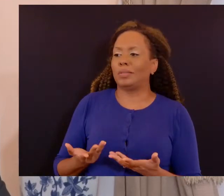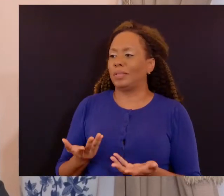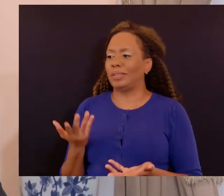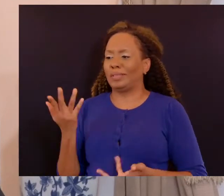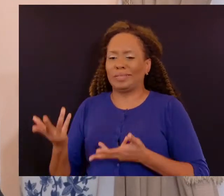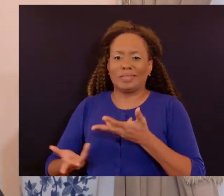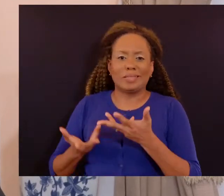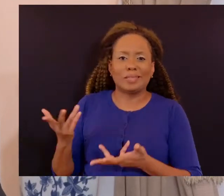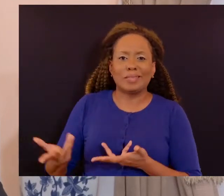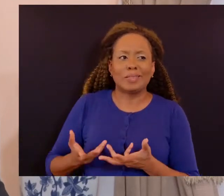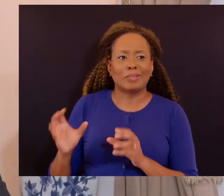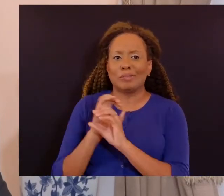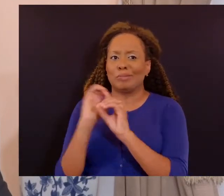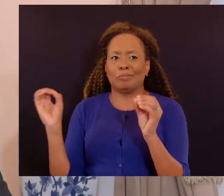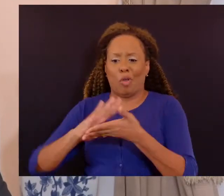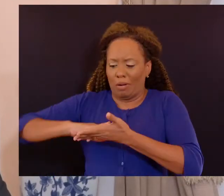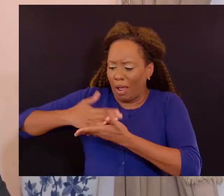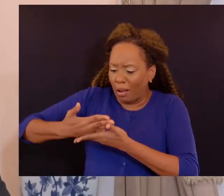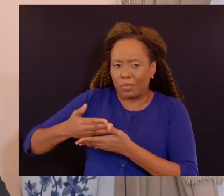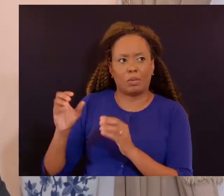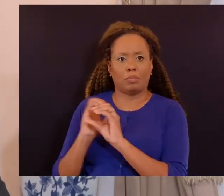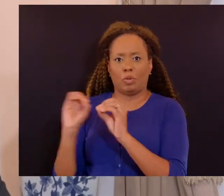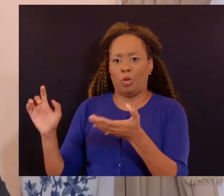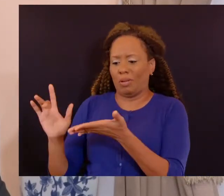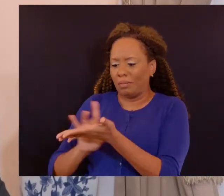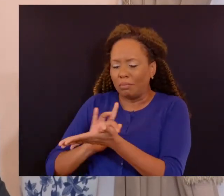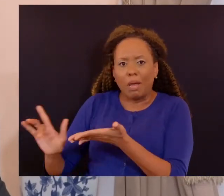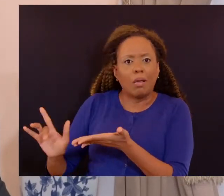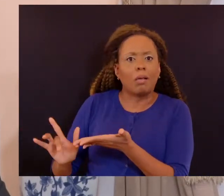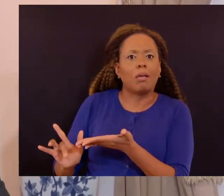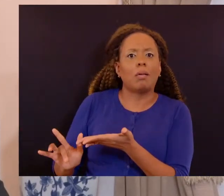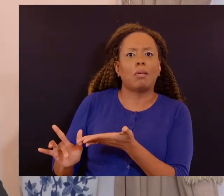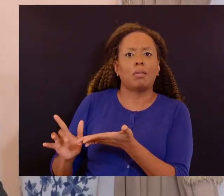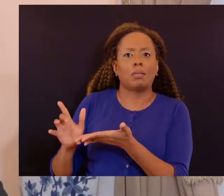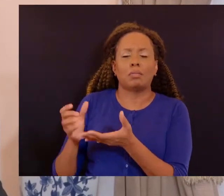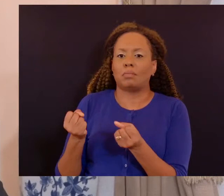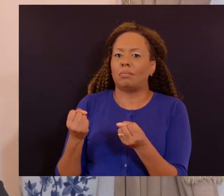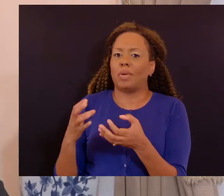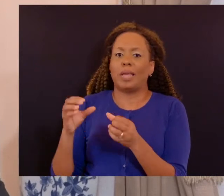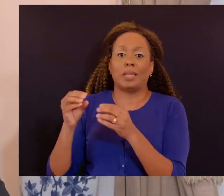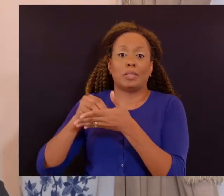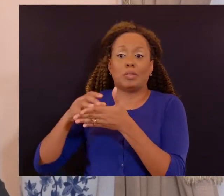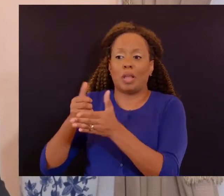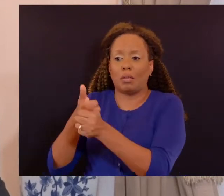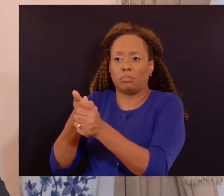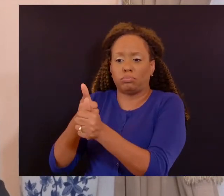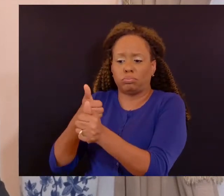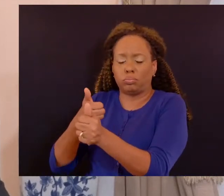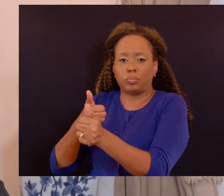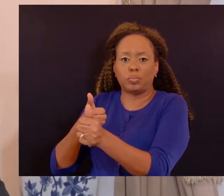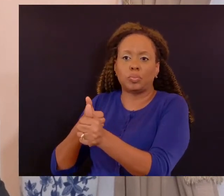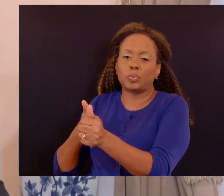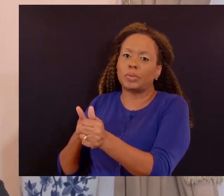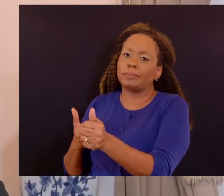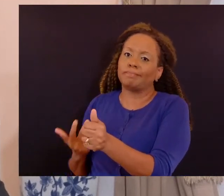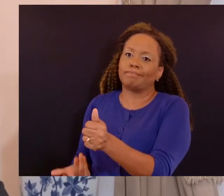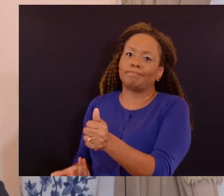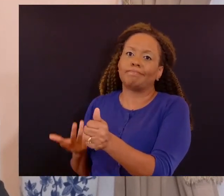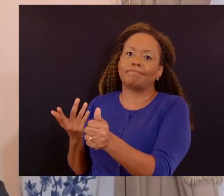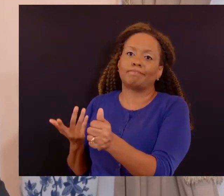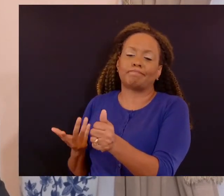result of not having devices or having devices late, many of those students have fallen back because of the lack of the face-to-face